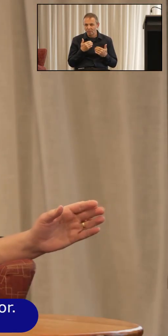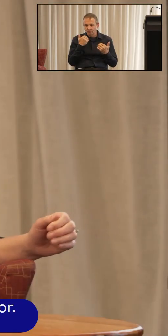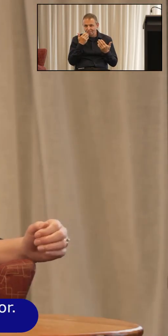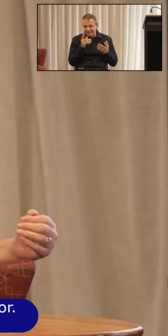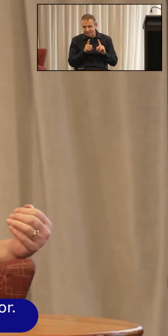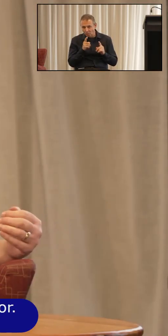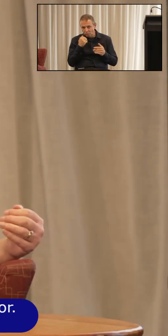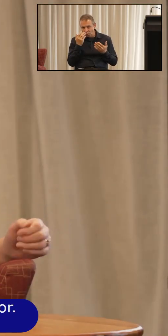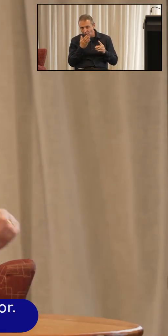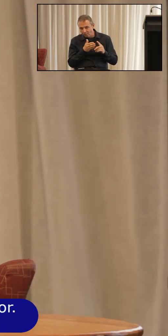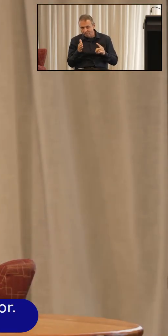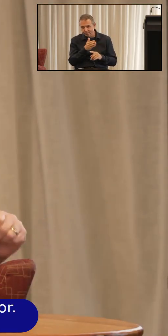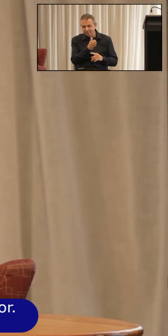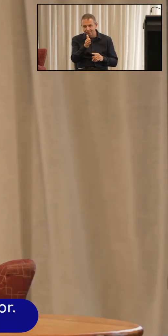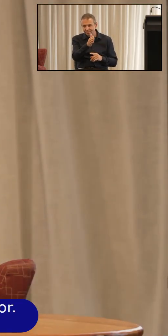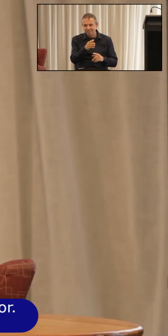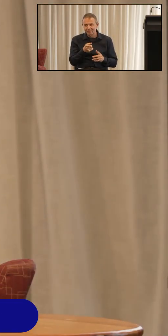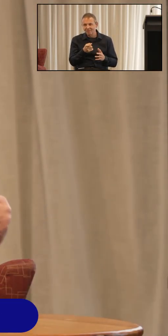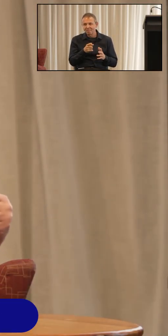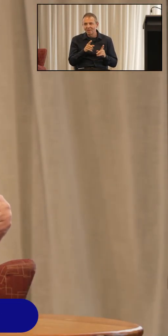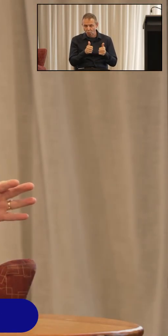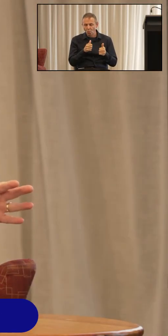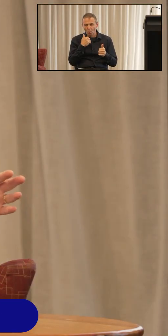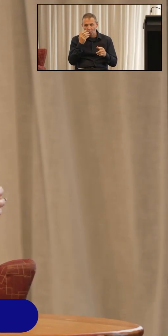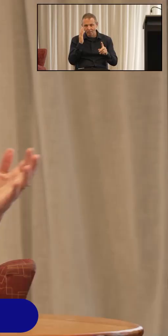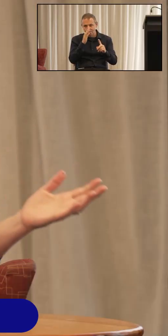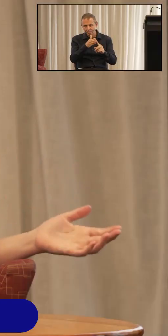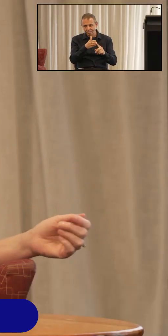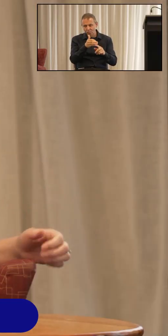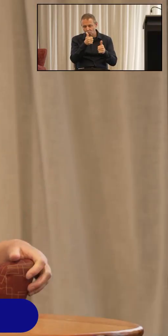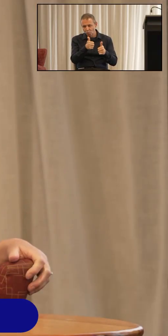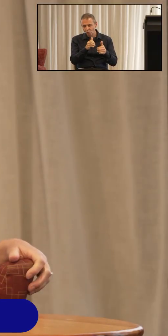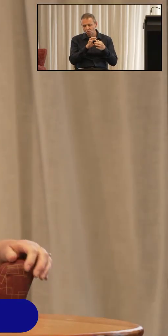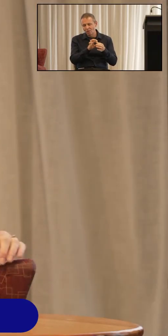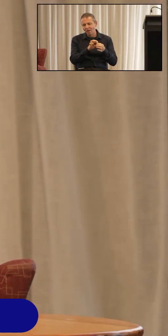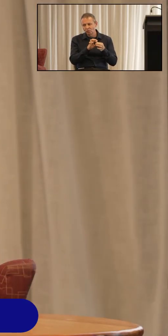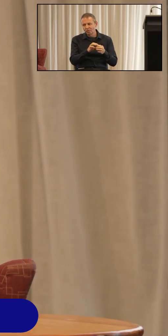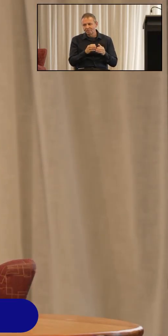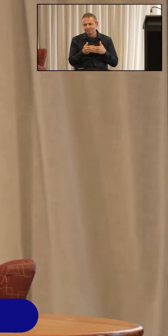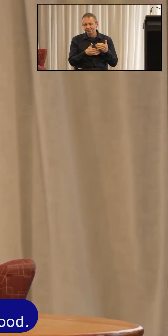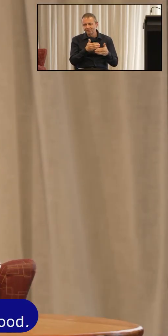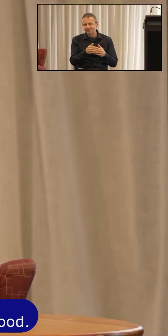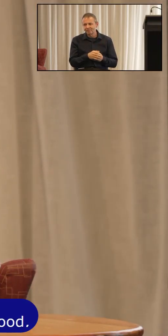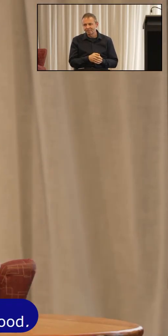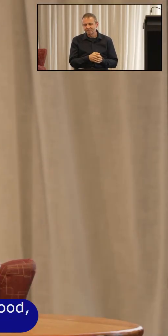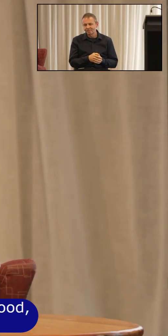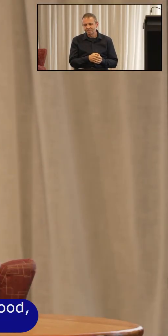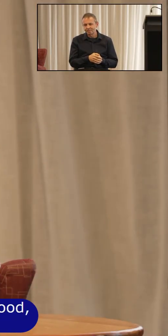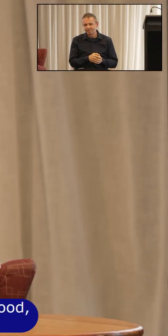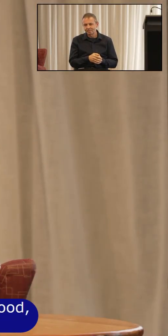going. But all I'll say is if the relationship's good in typical opportunities.